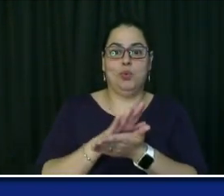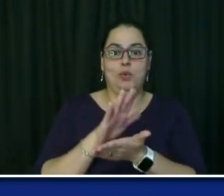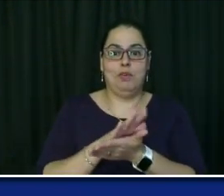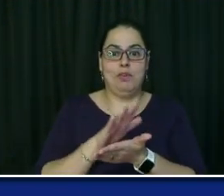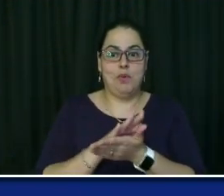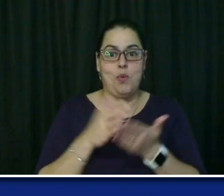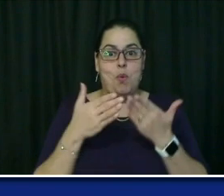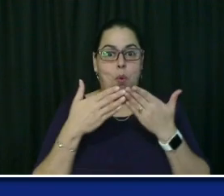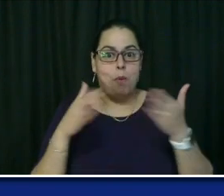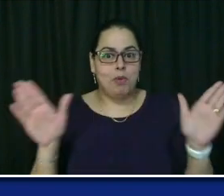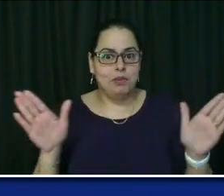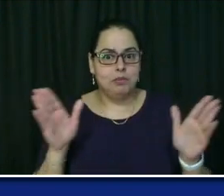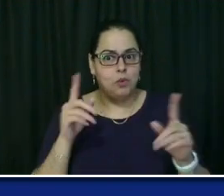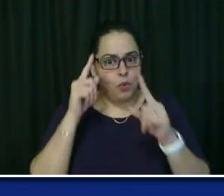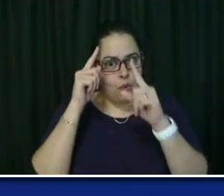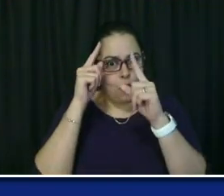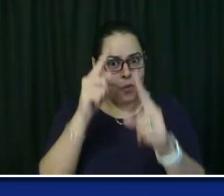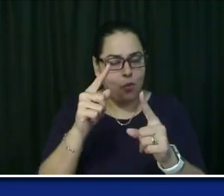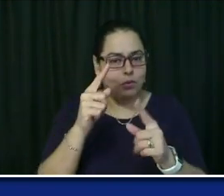school officials for our great partnership.